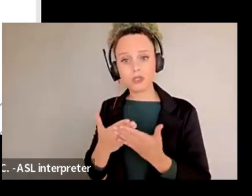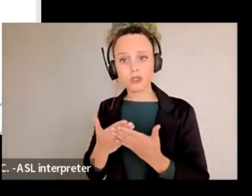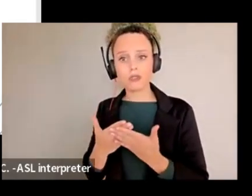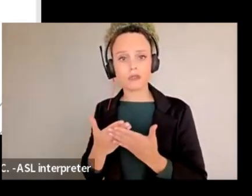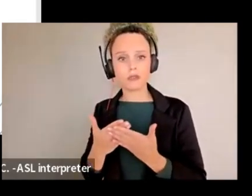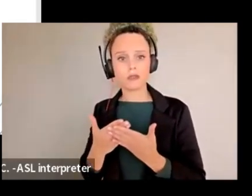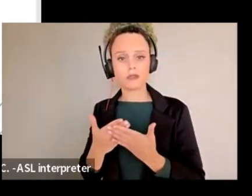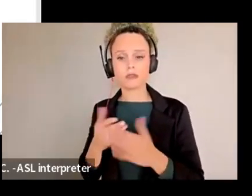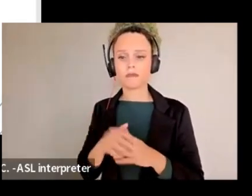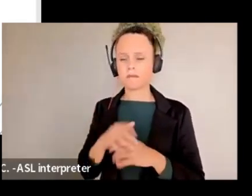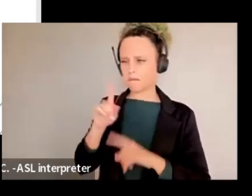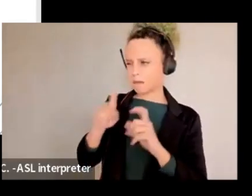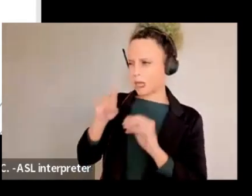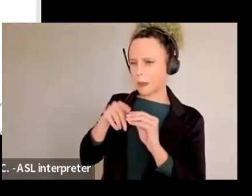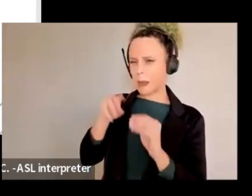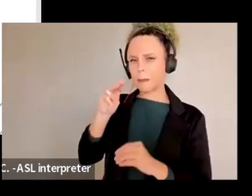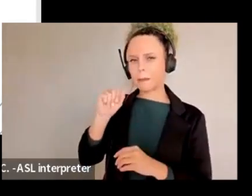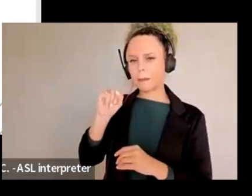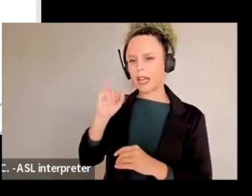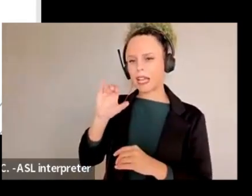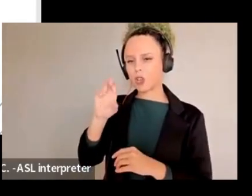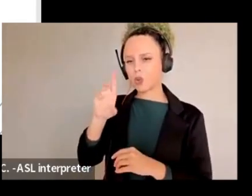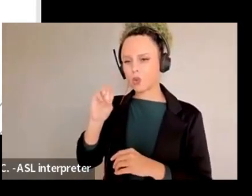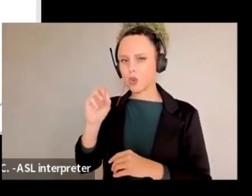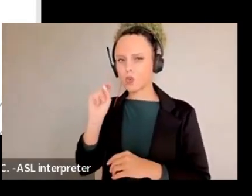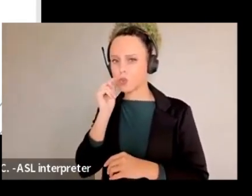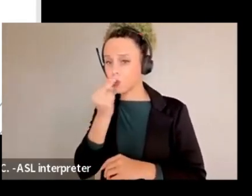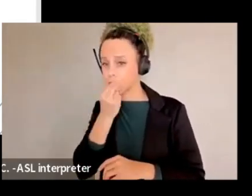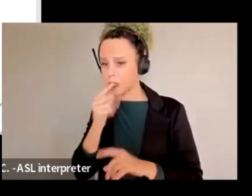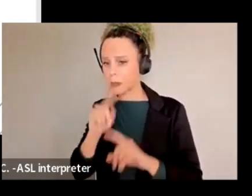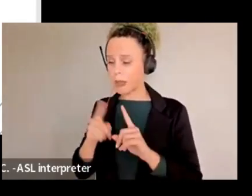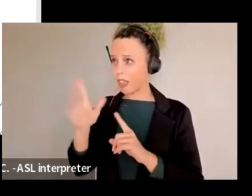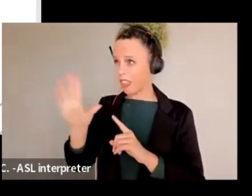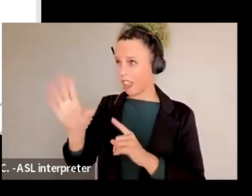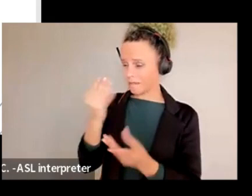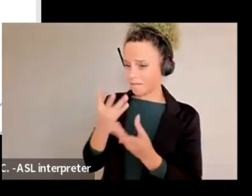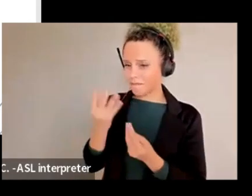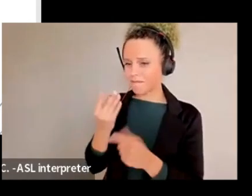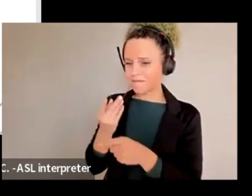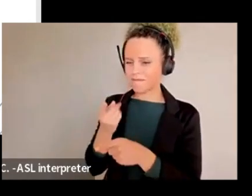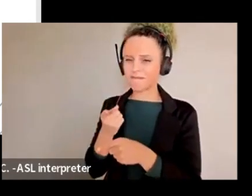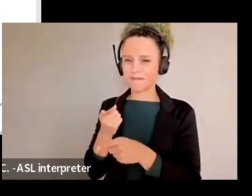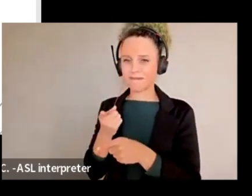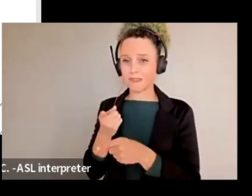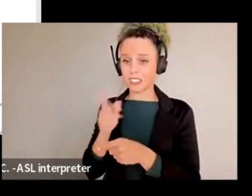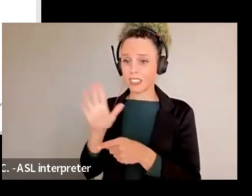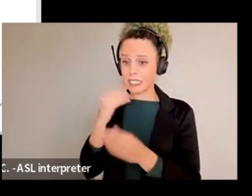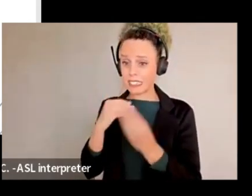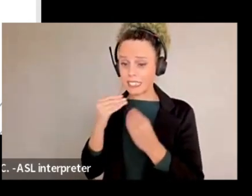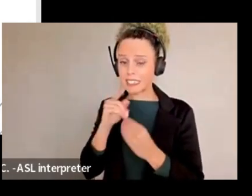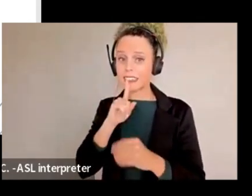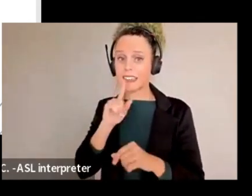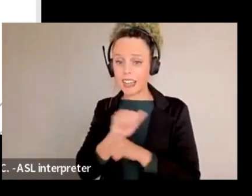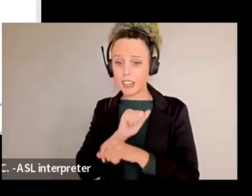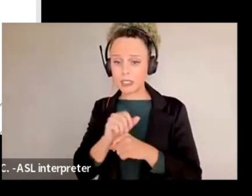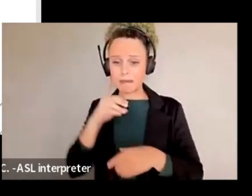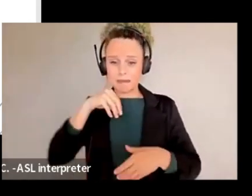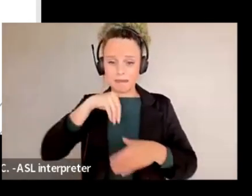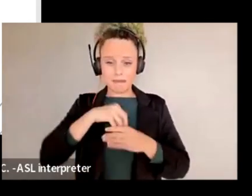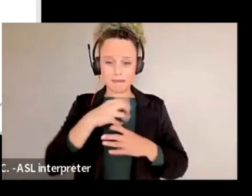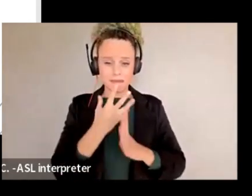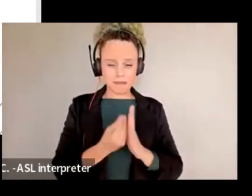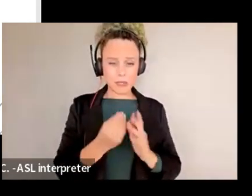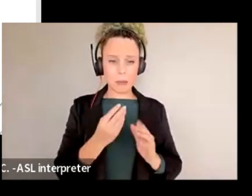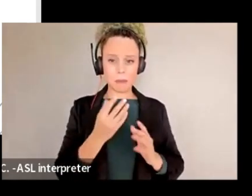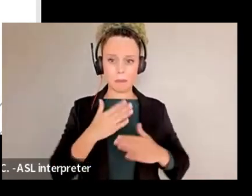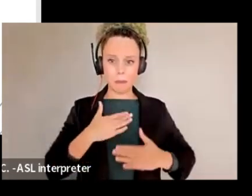be lacking in, which is still good, but it doesn't tell us that what they're eating